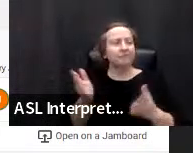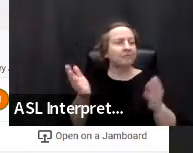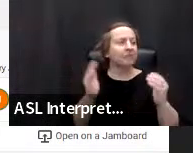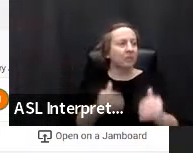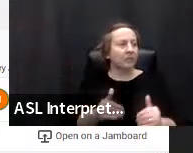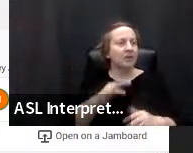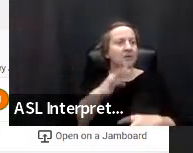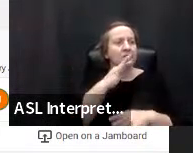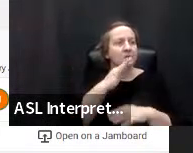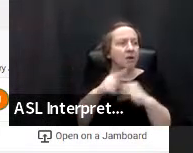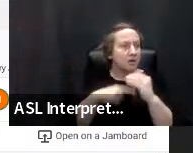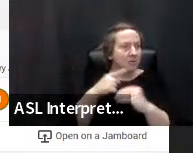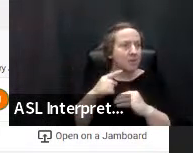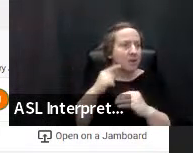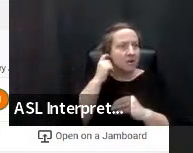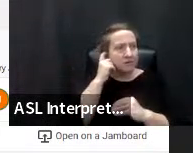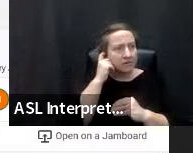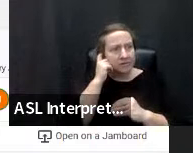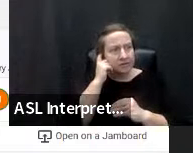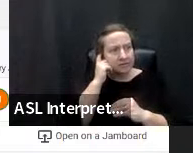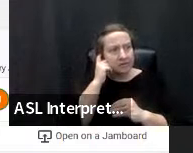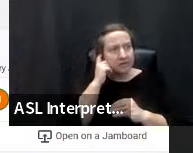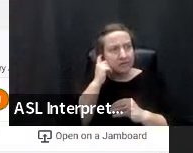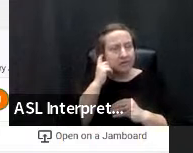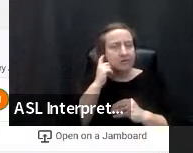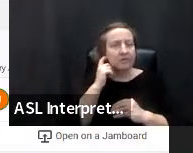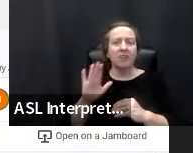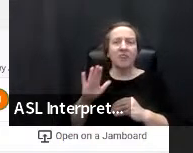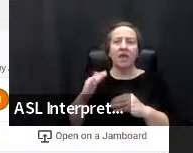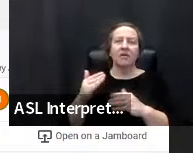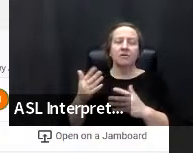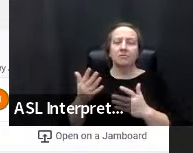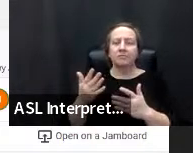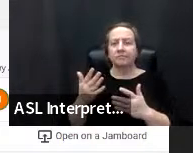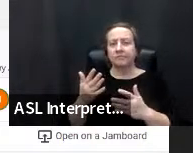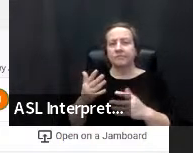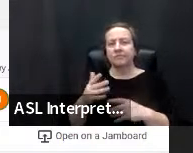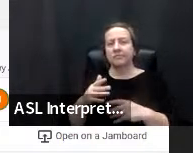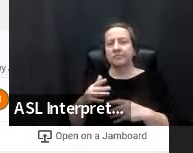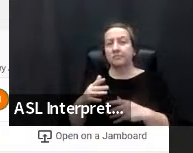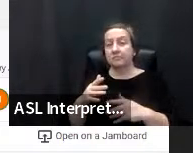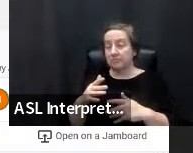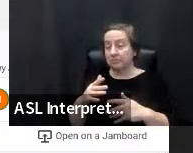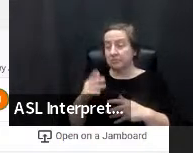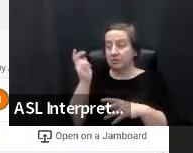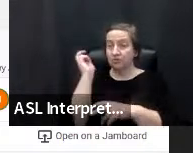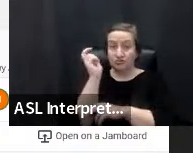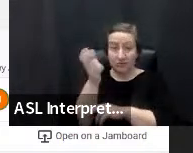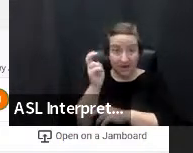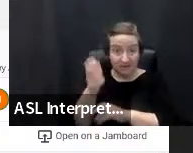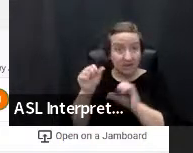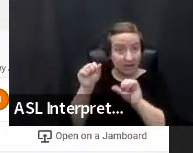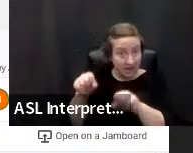were talking about the reliability of transit. What would